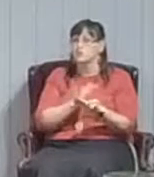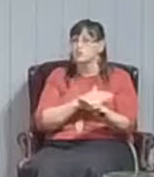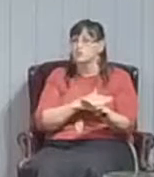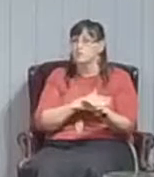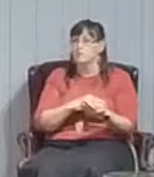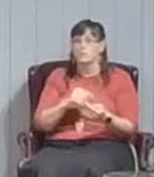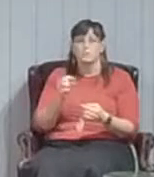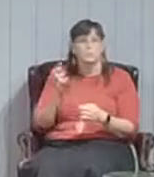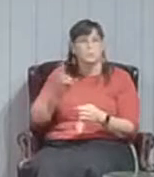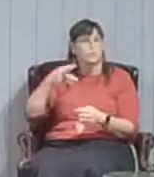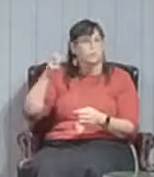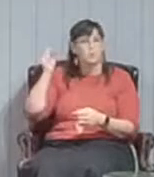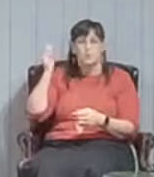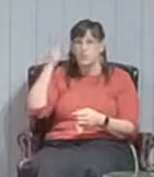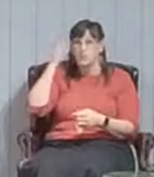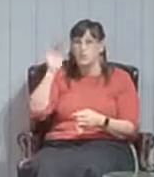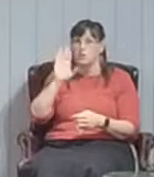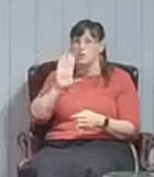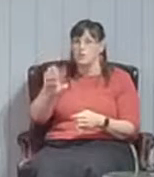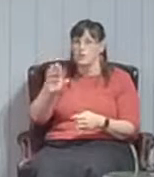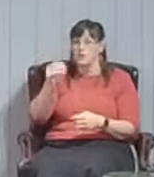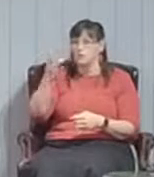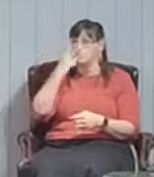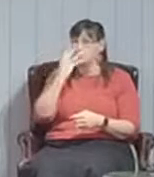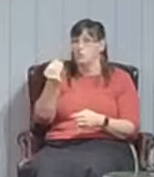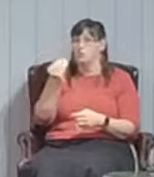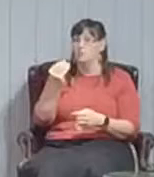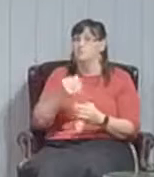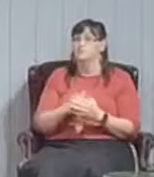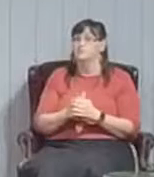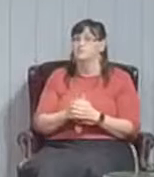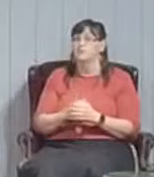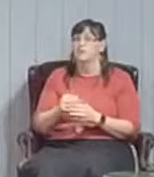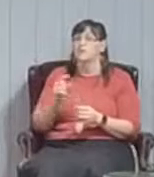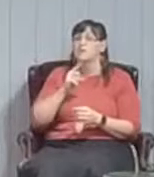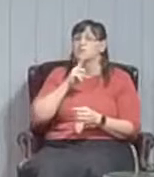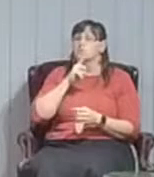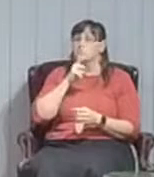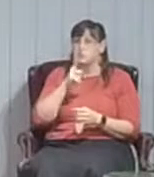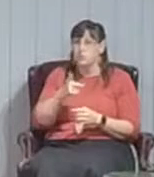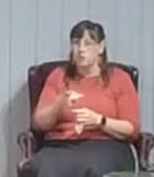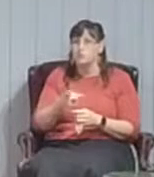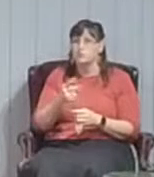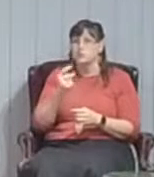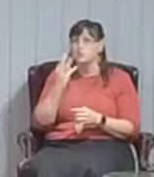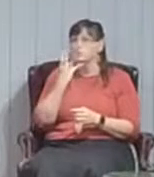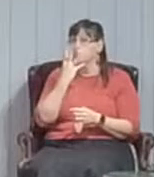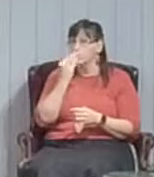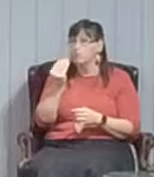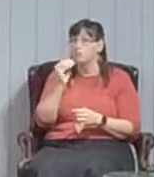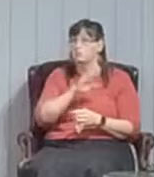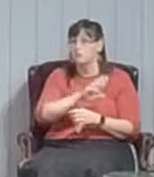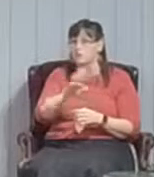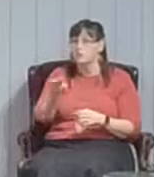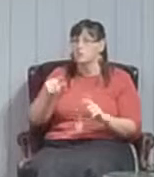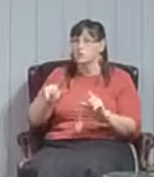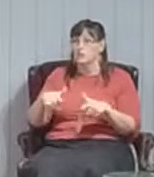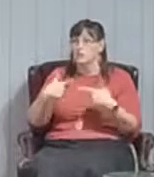I'm just saying, if the wolf wears sheep's clothing so you don't know he's a wolf, there's probably wolves in your life that you think are